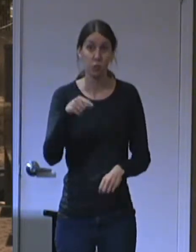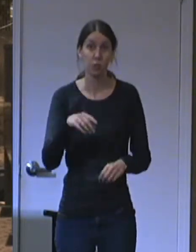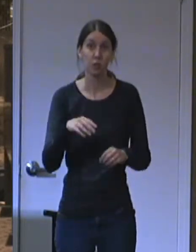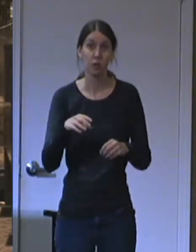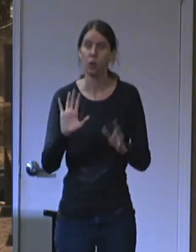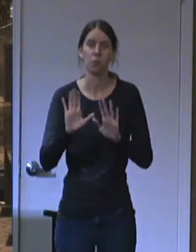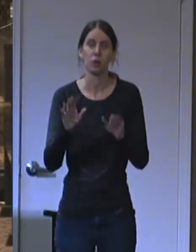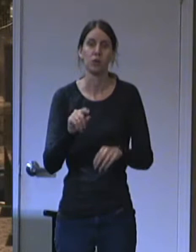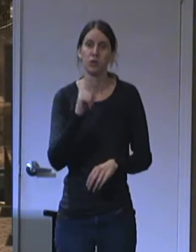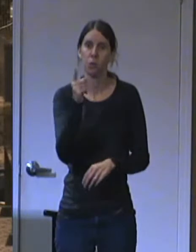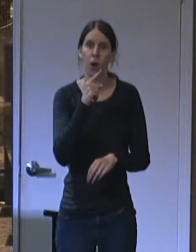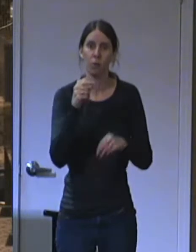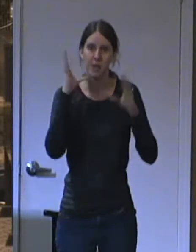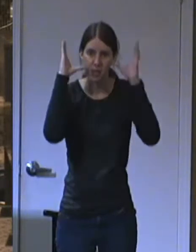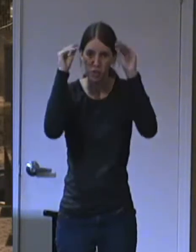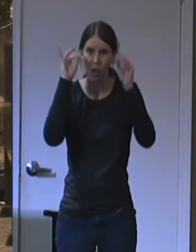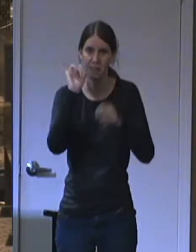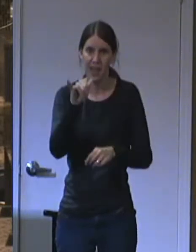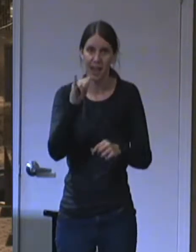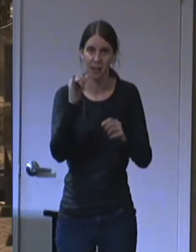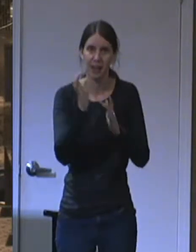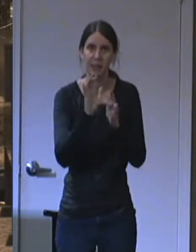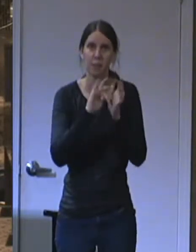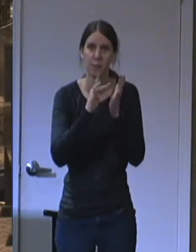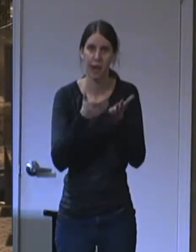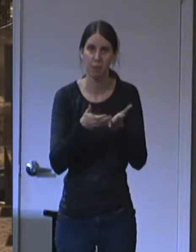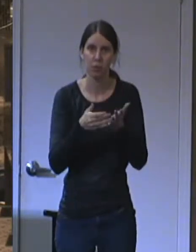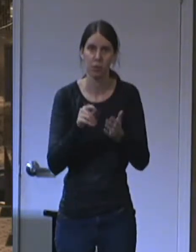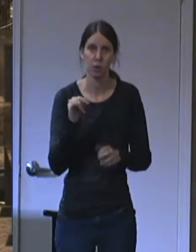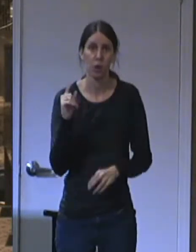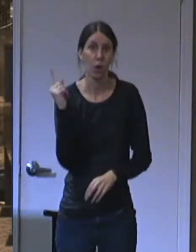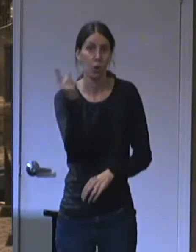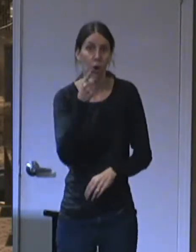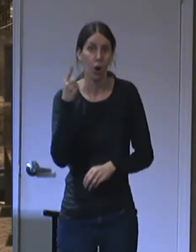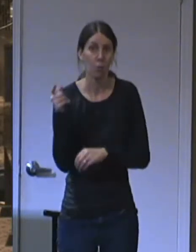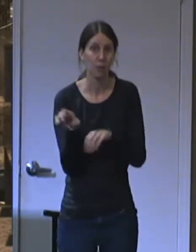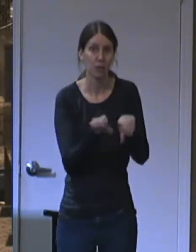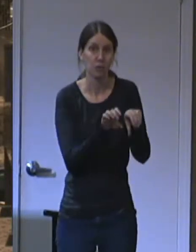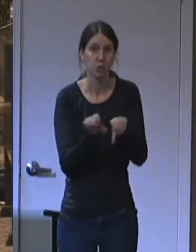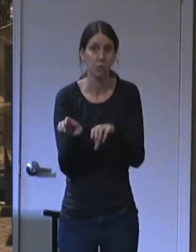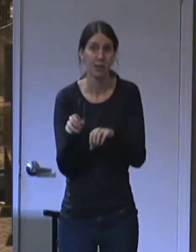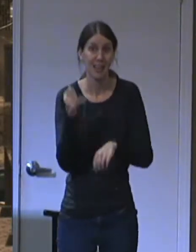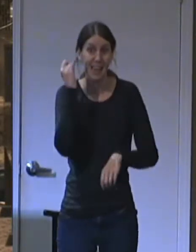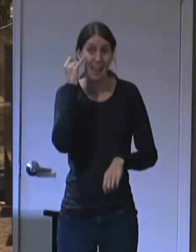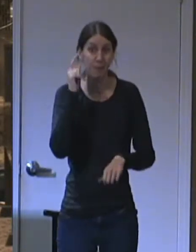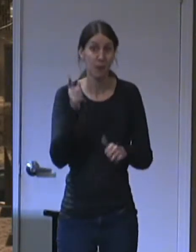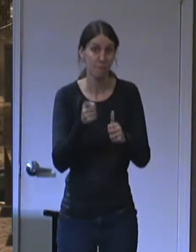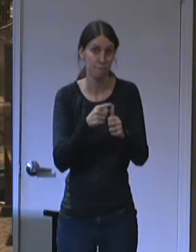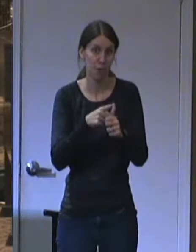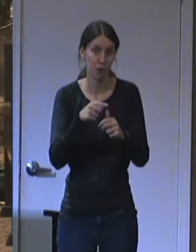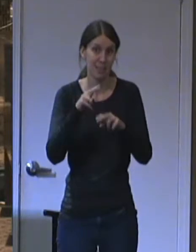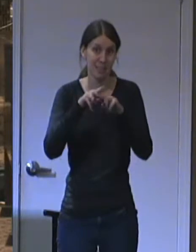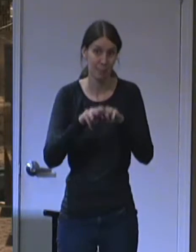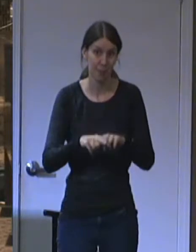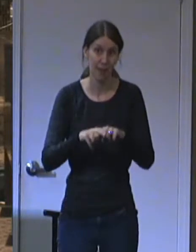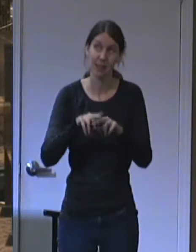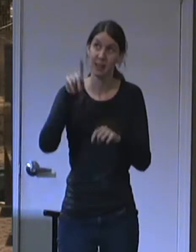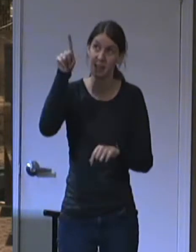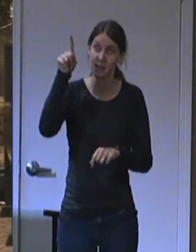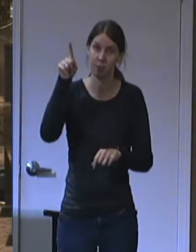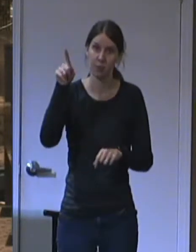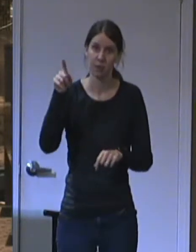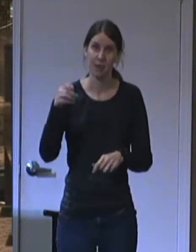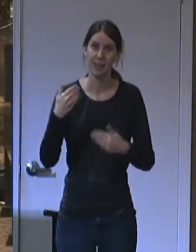of God. You'll only be able to do it if you are established in Him. Making sure it is the